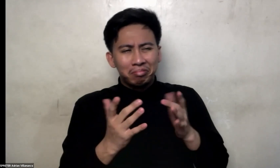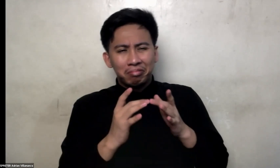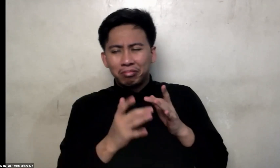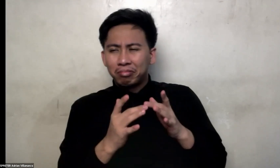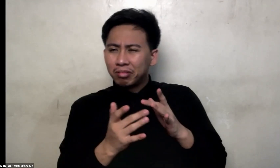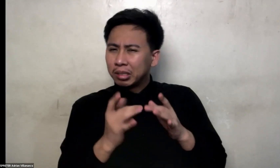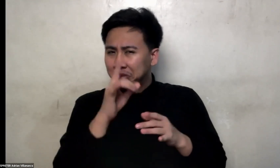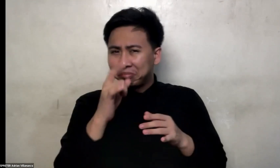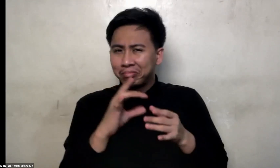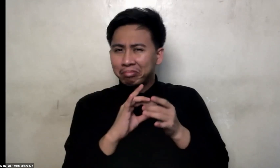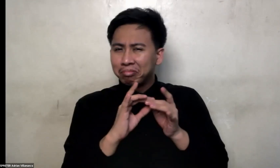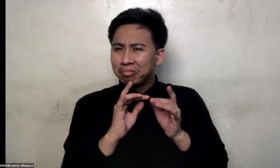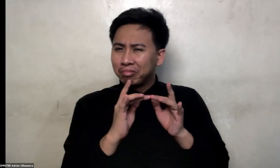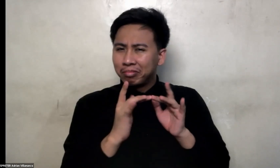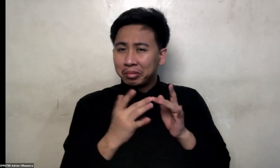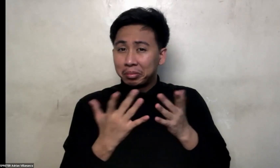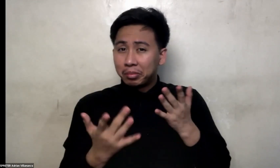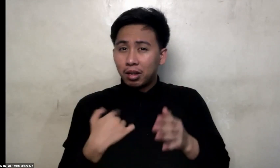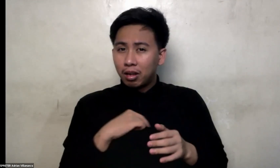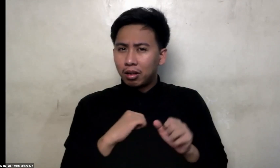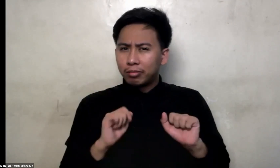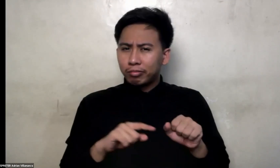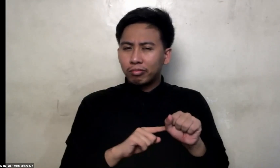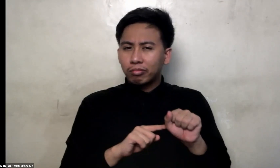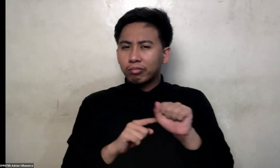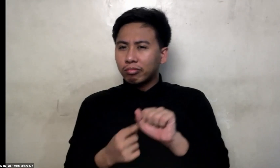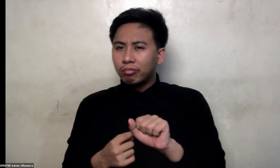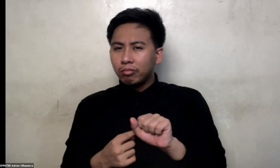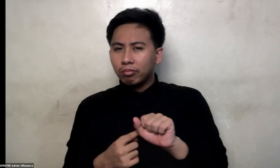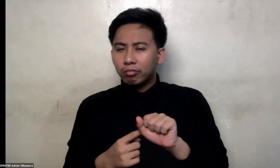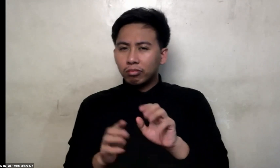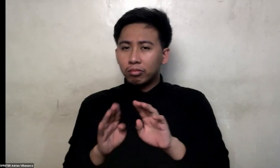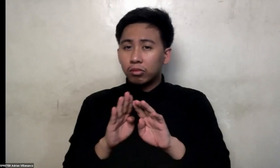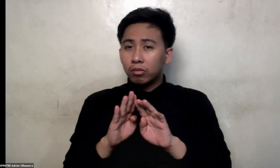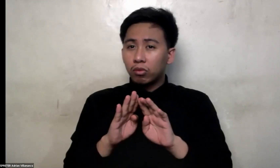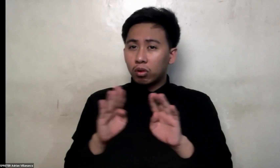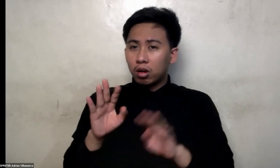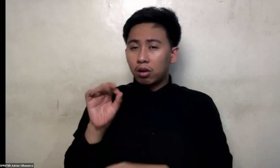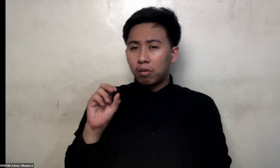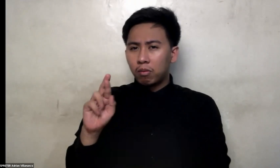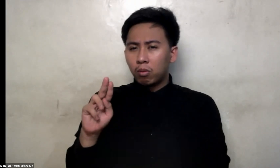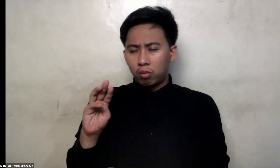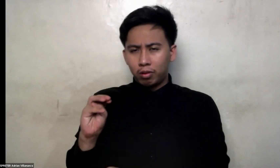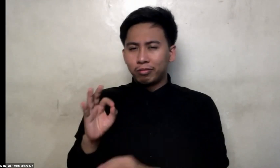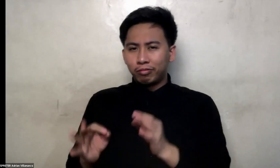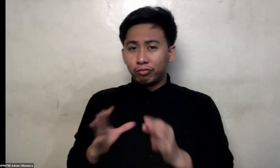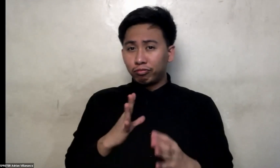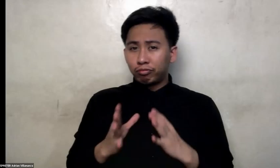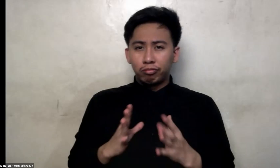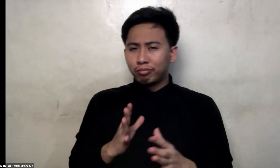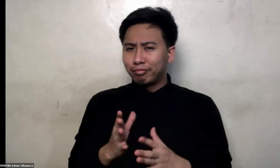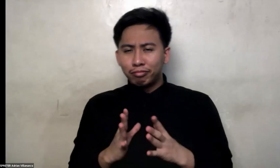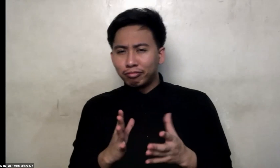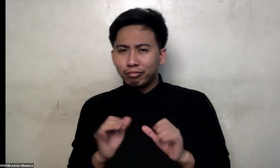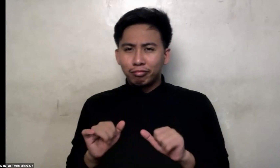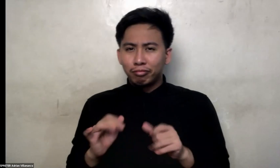connections, probably we can start already. We should start the open forum now. And when he's okay, when Mayor Tan is okay,